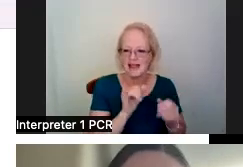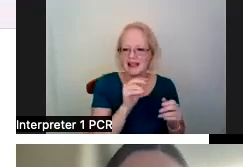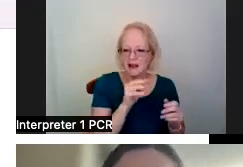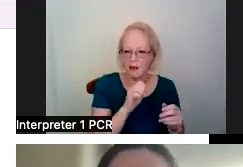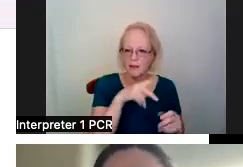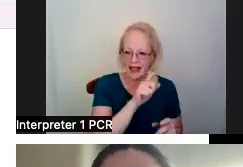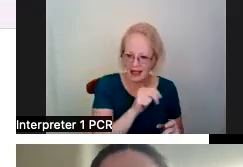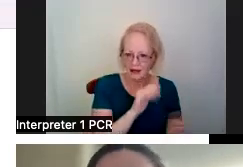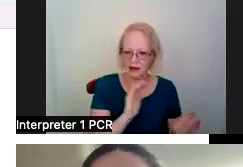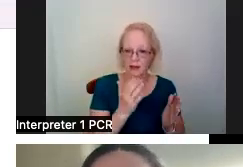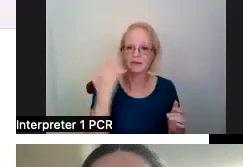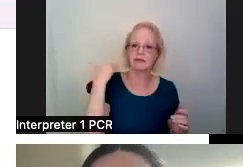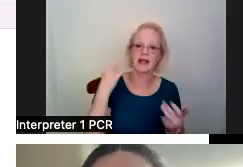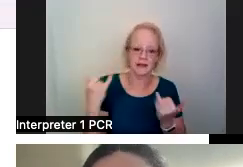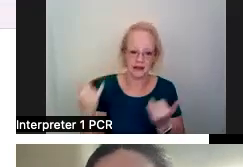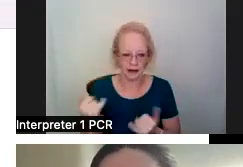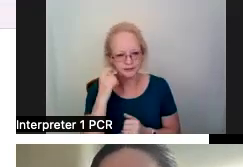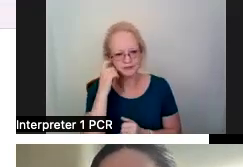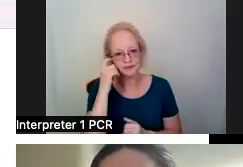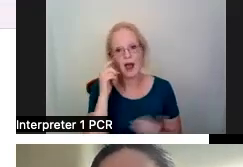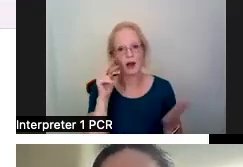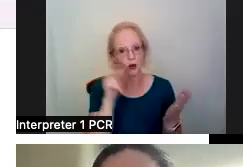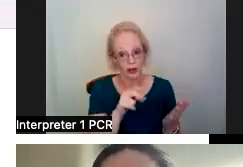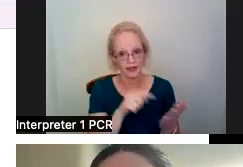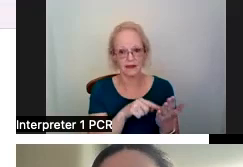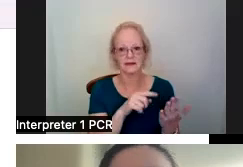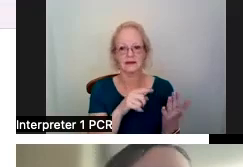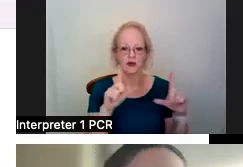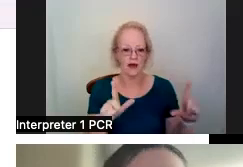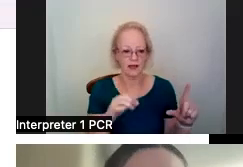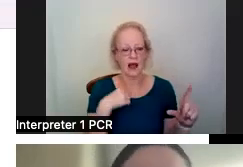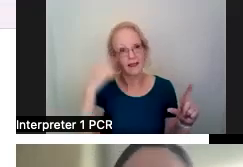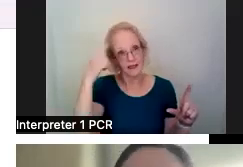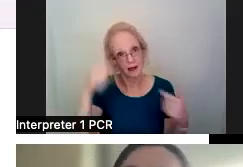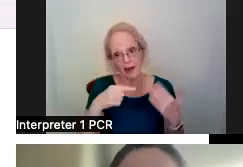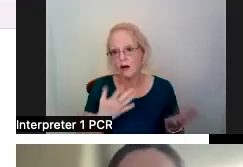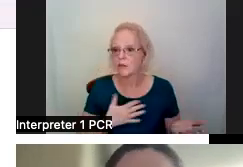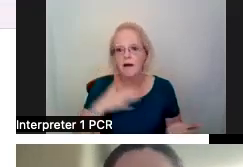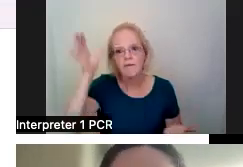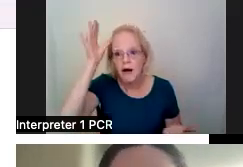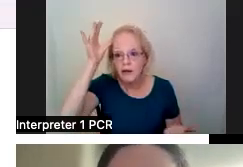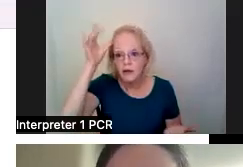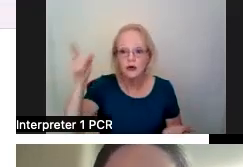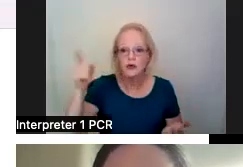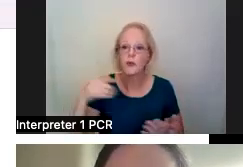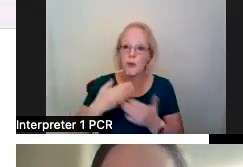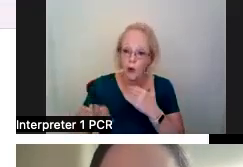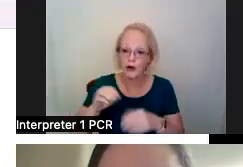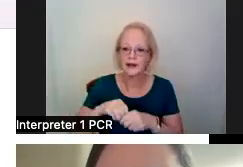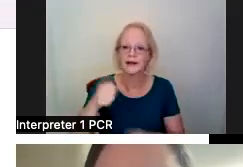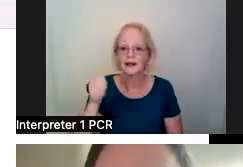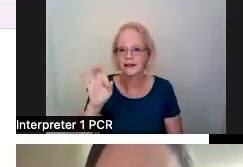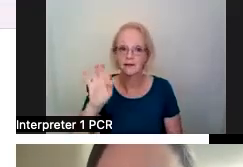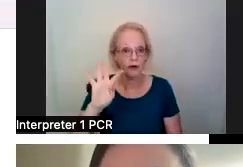to now. So I look at this graphic and I think about my father, who was born in 1945.